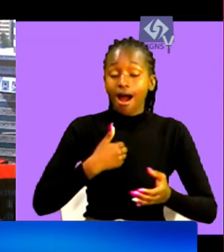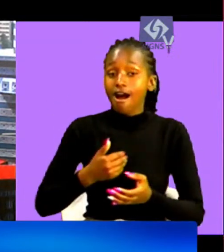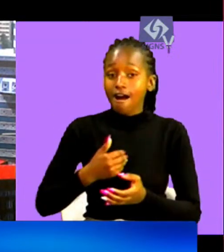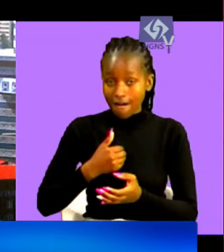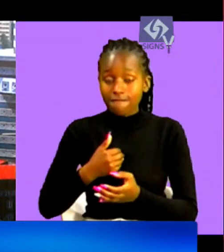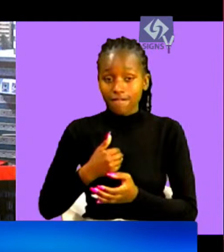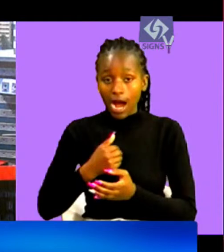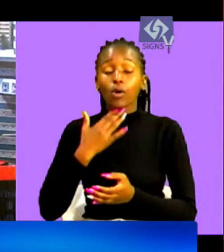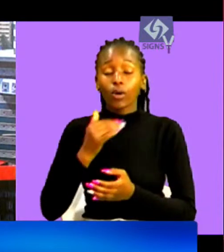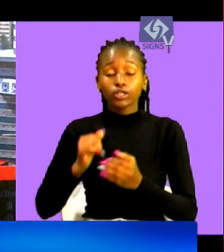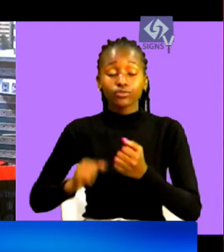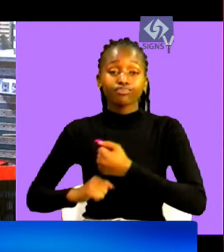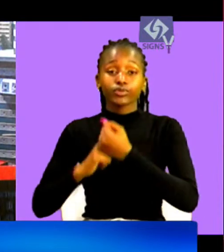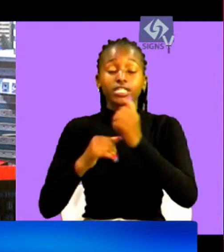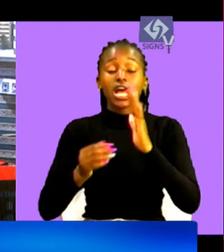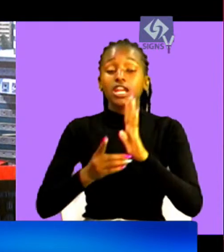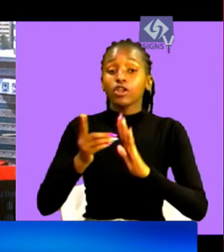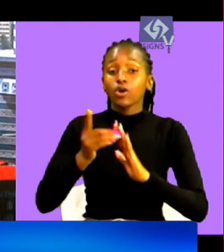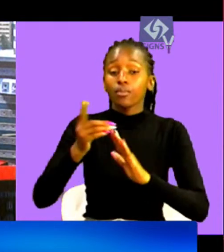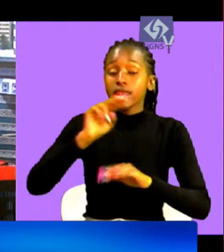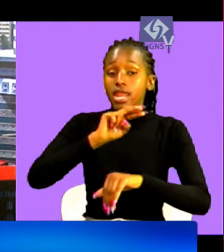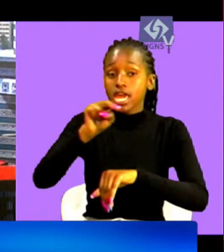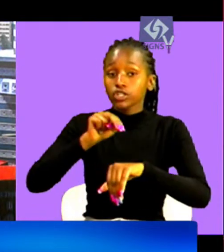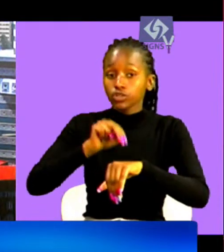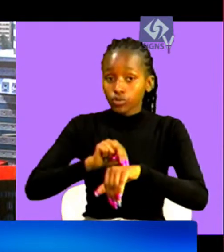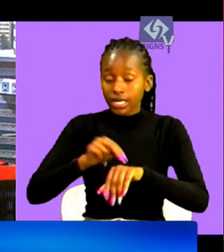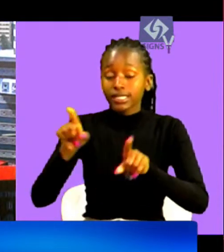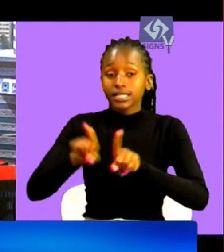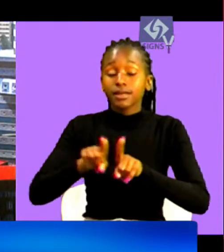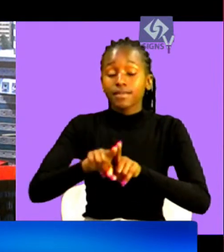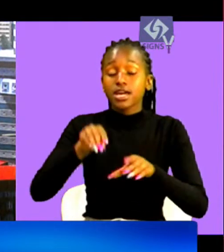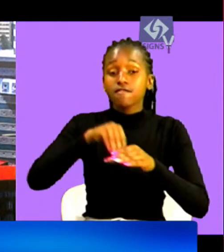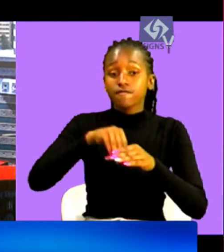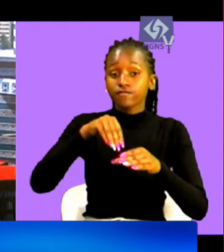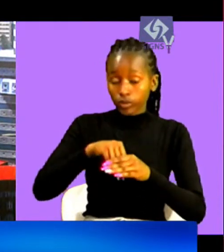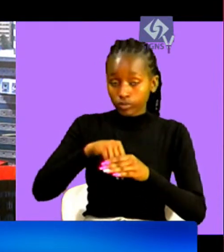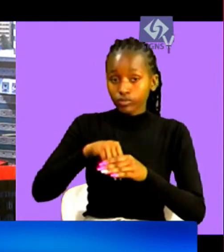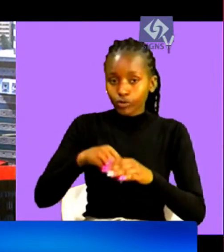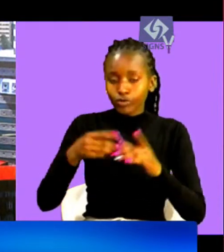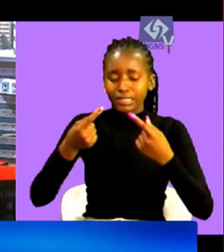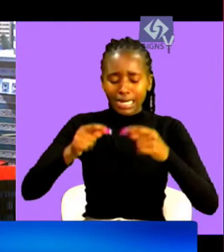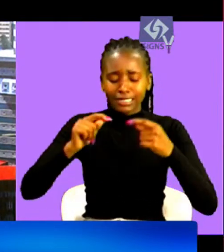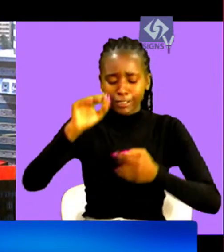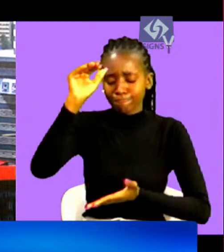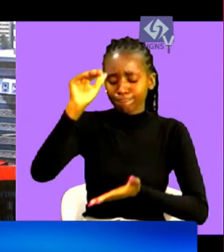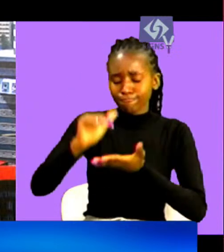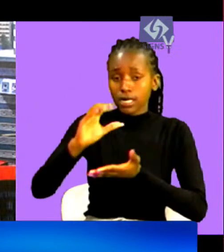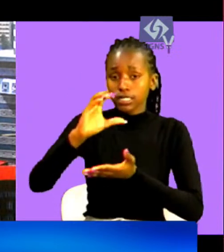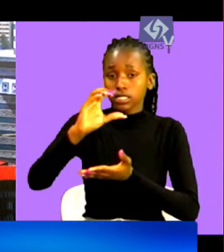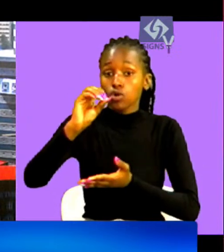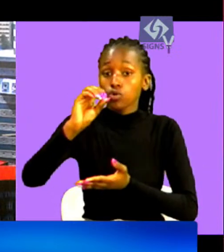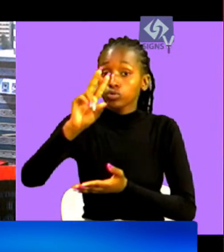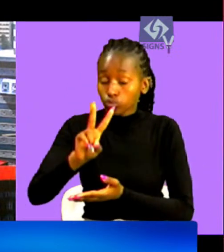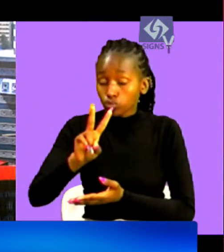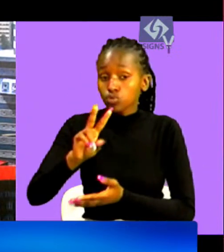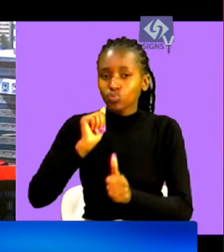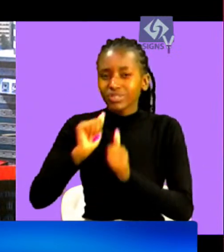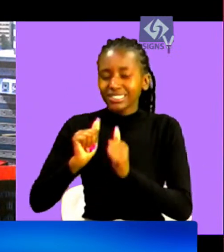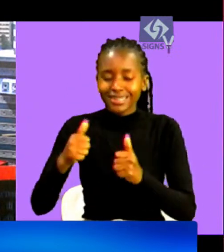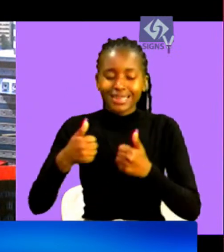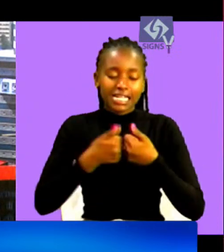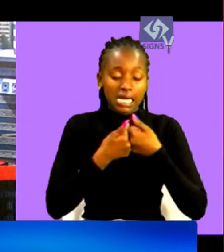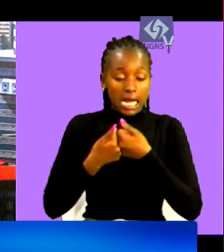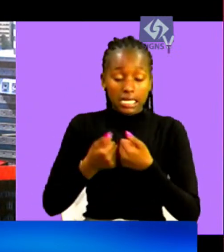support developing nations in investing in the decarbonization of challenging industries such as